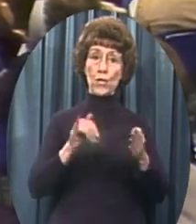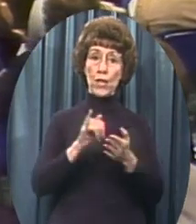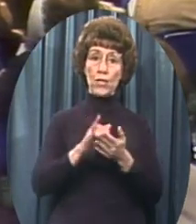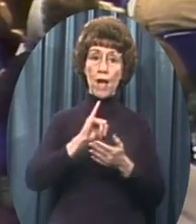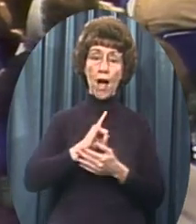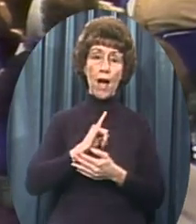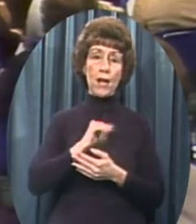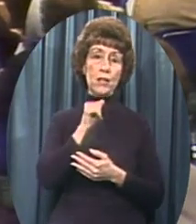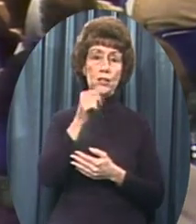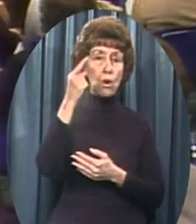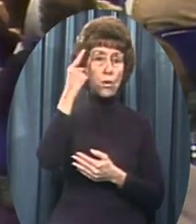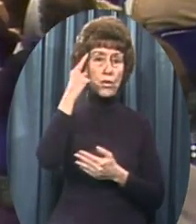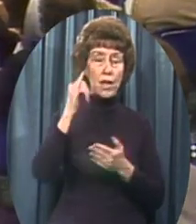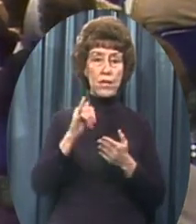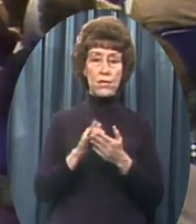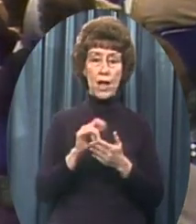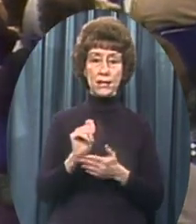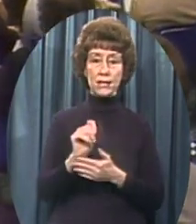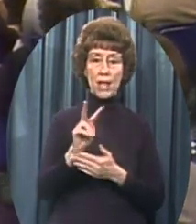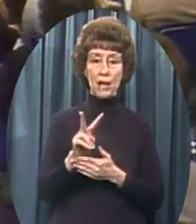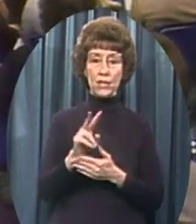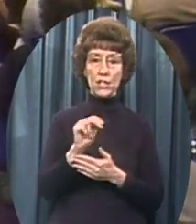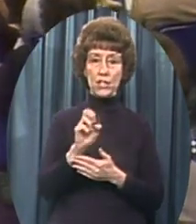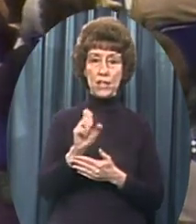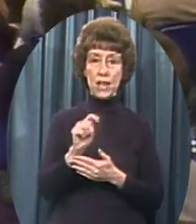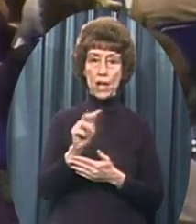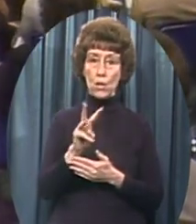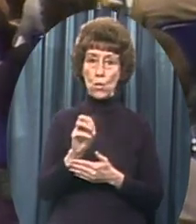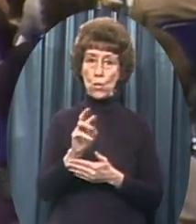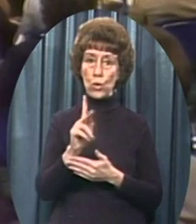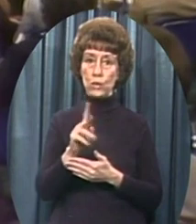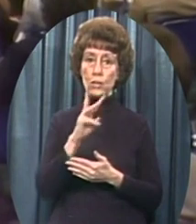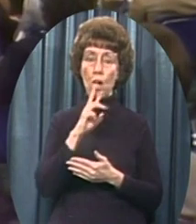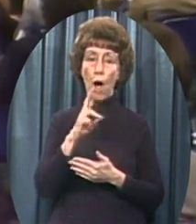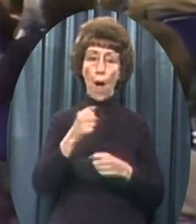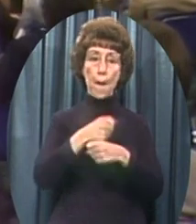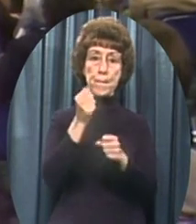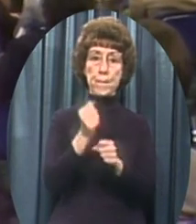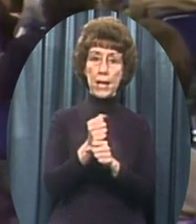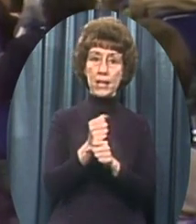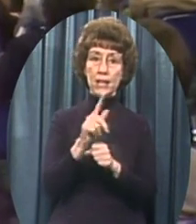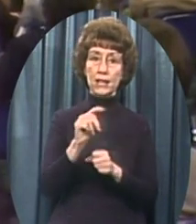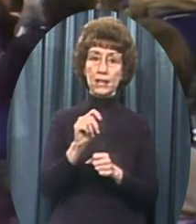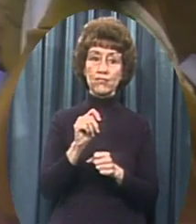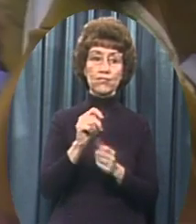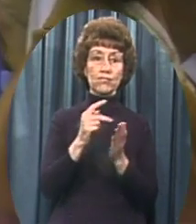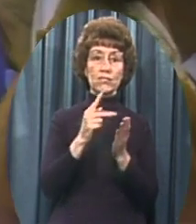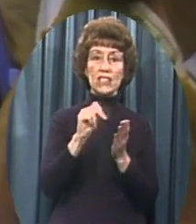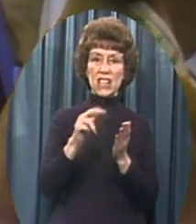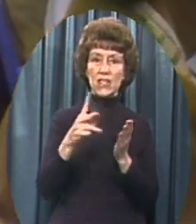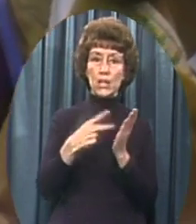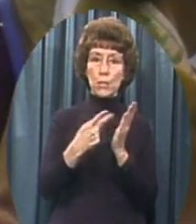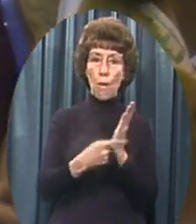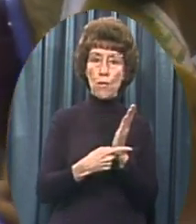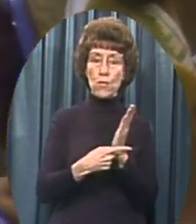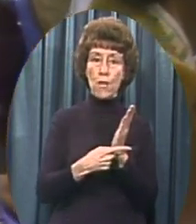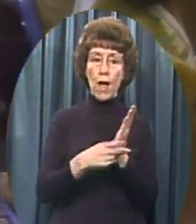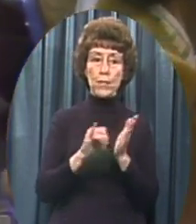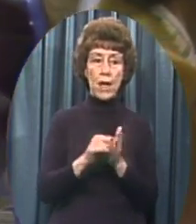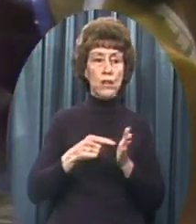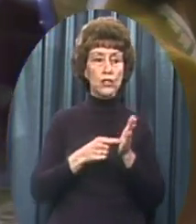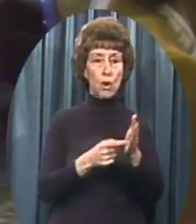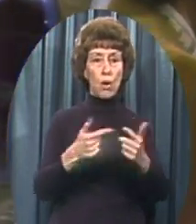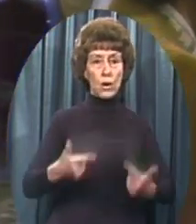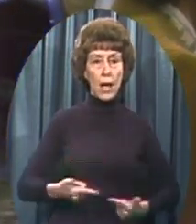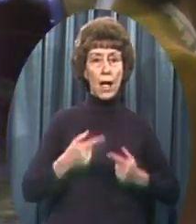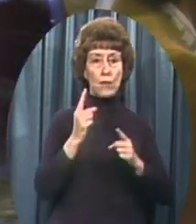don't think that the television networks are producing programs that present life the way it is in America. I think,